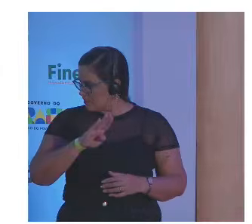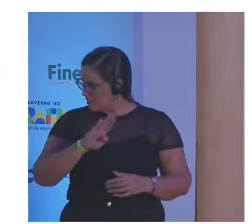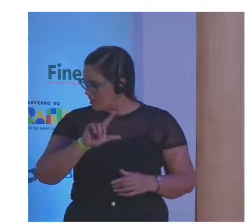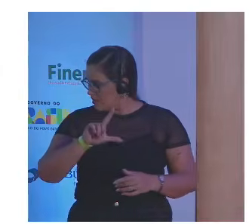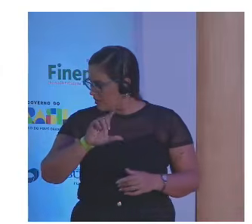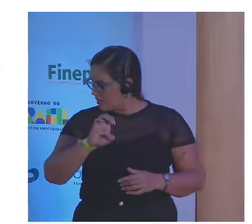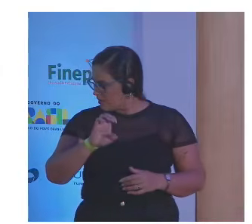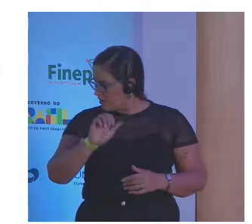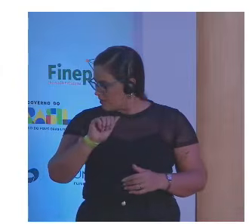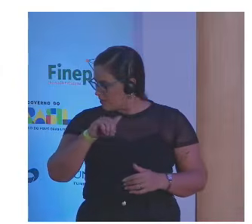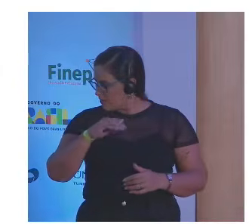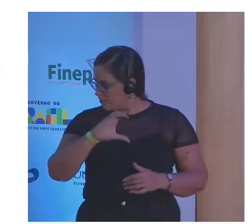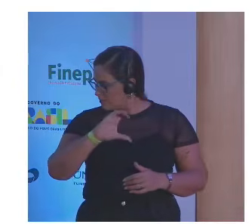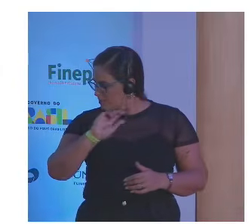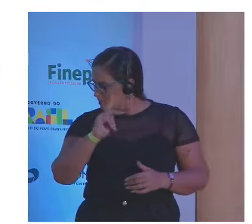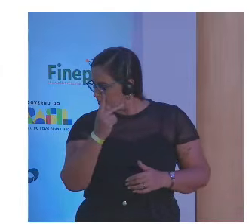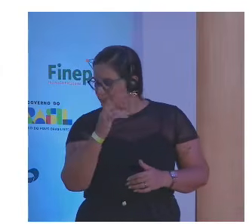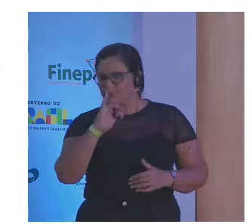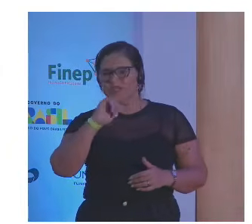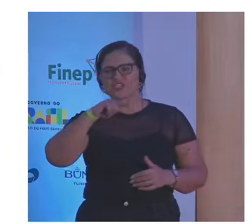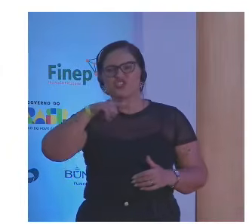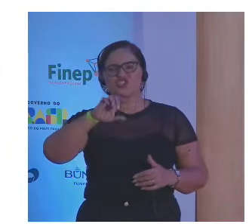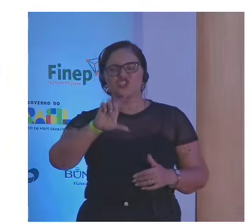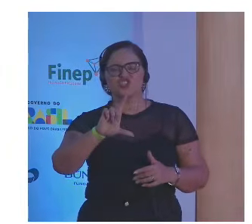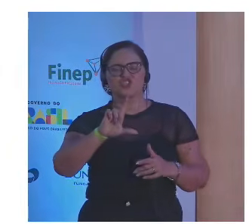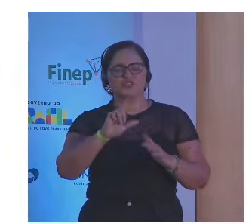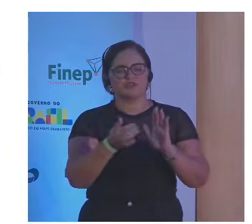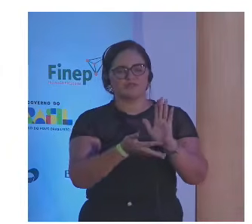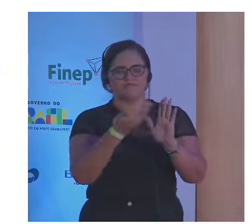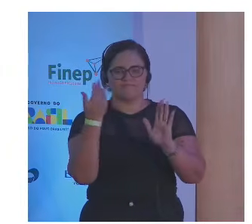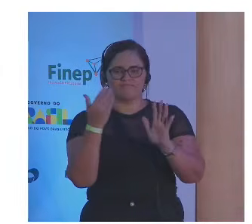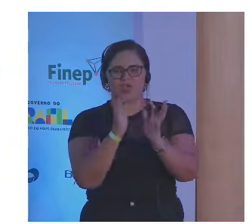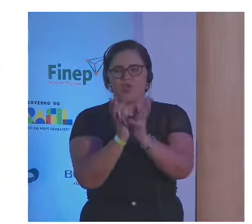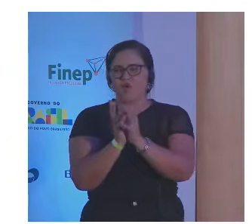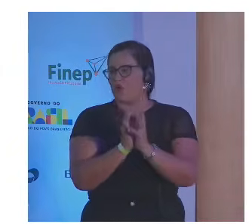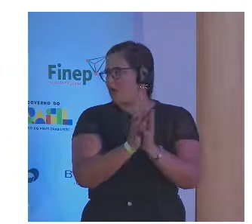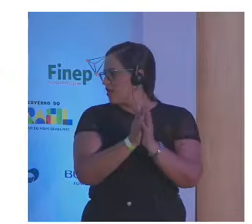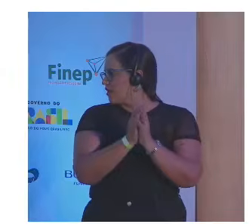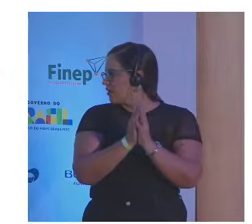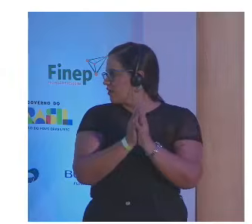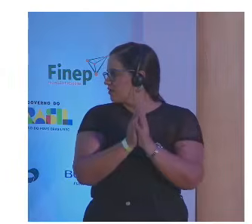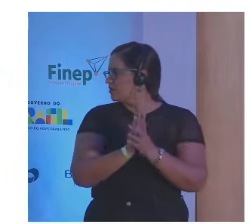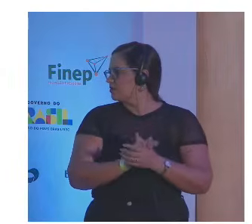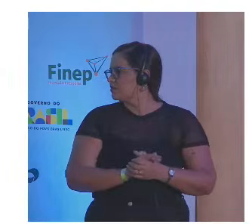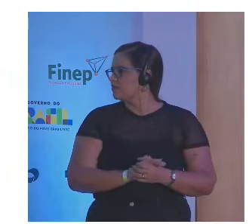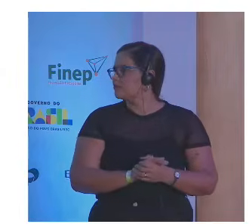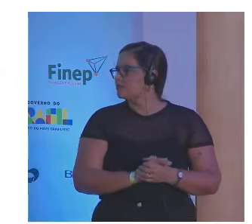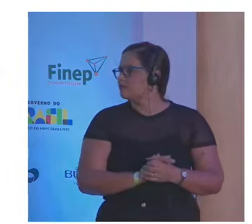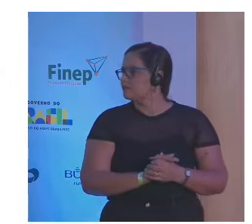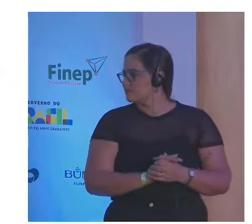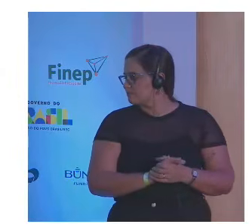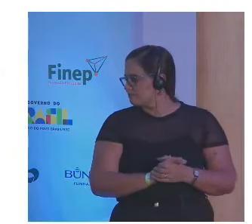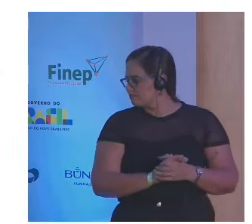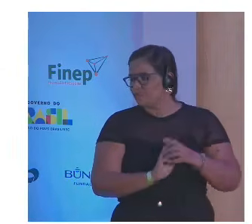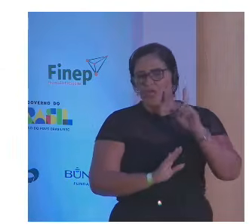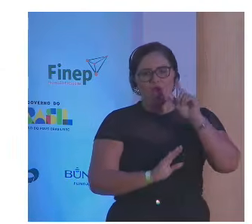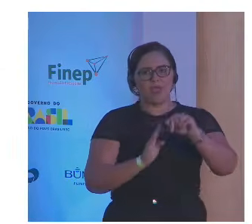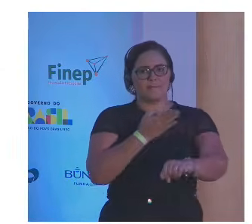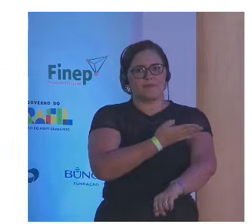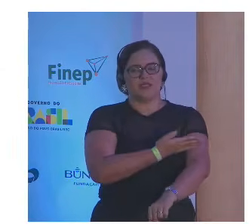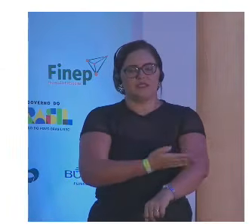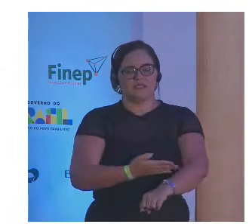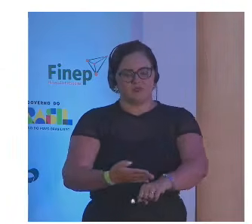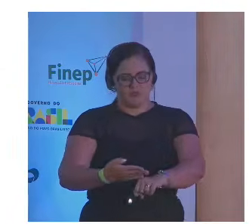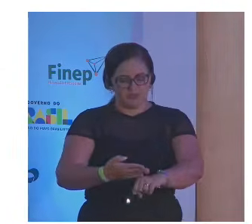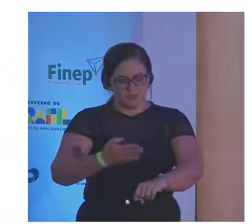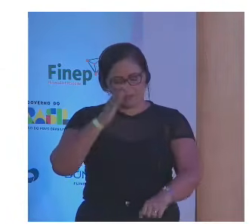the reef, or from the polyps of the corals. And this happens because of heat stress. For other